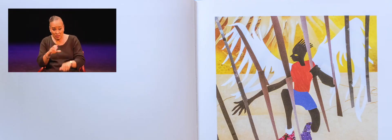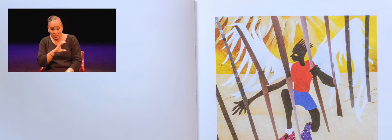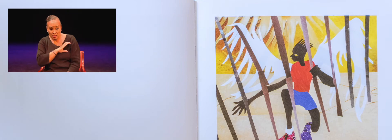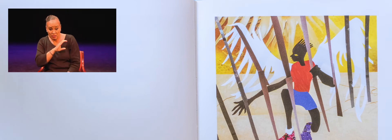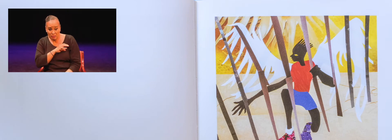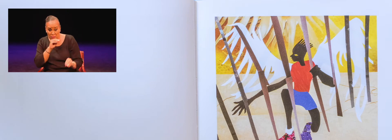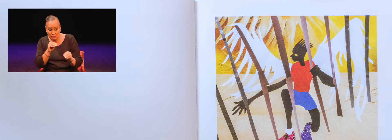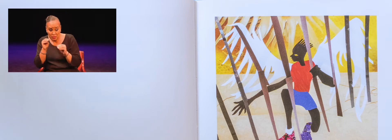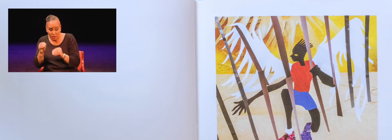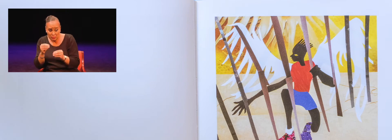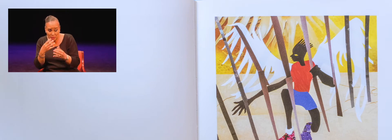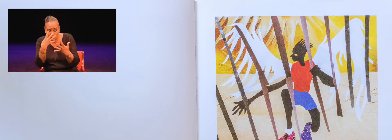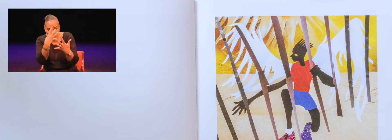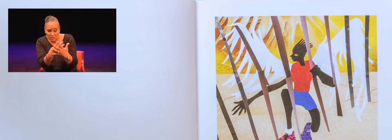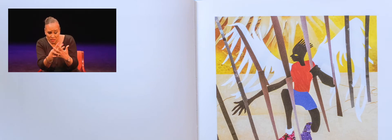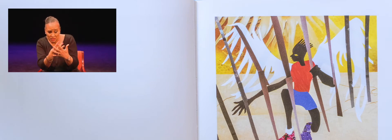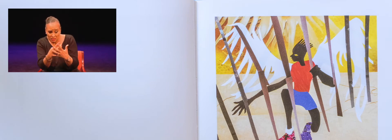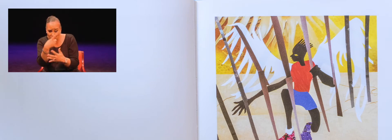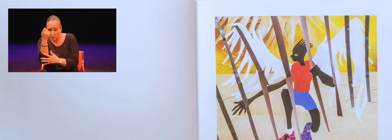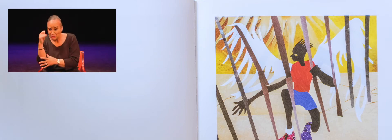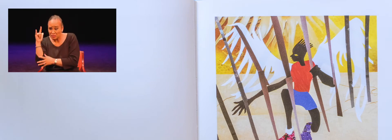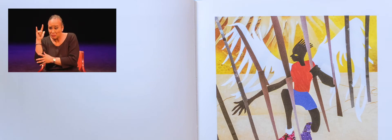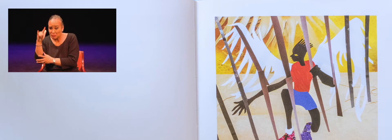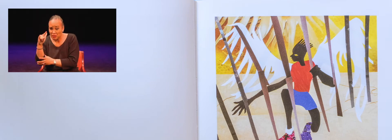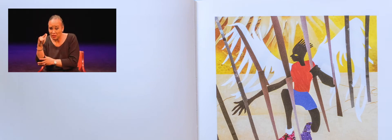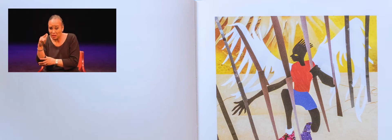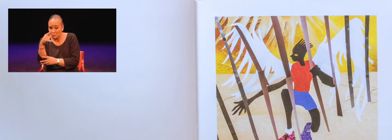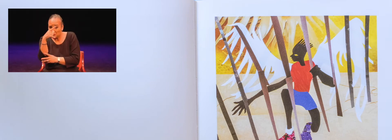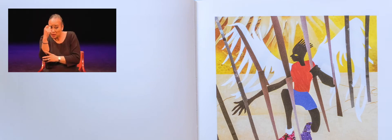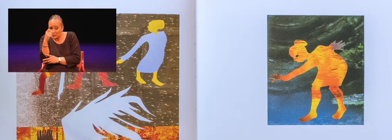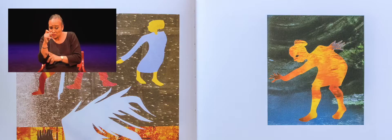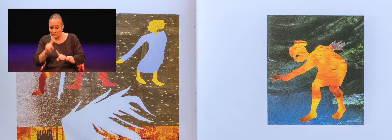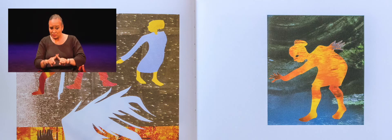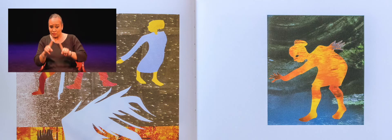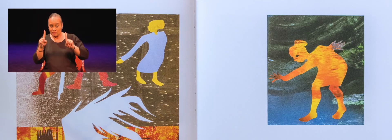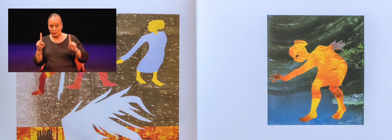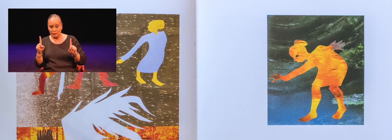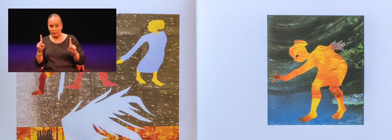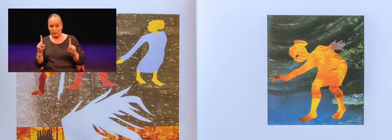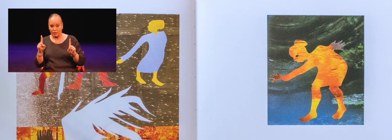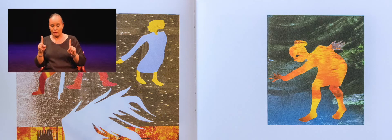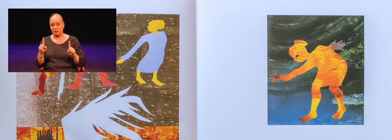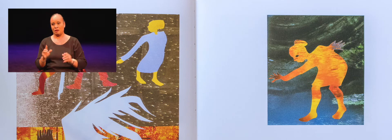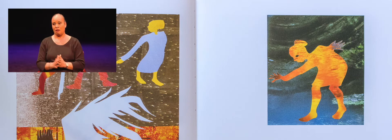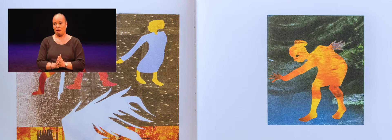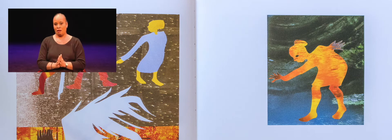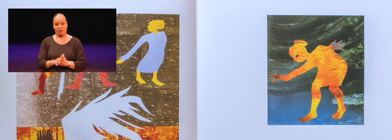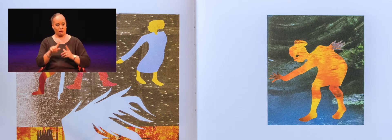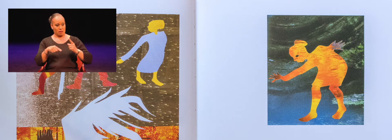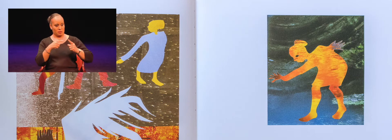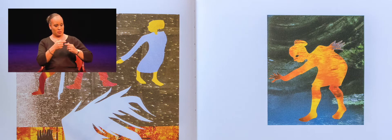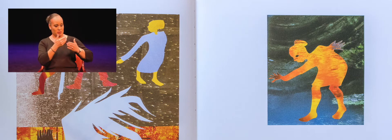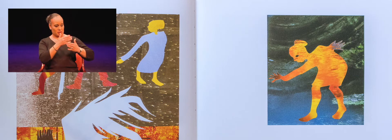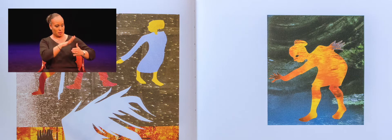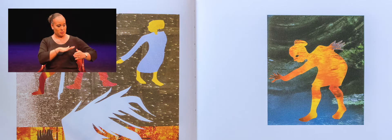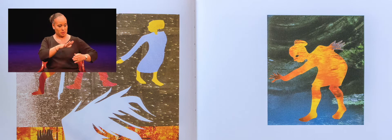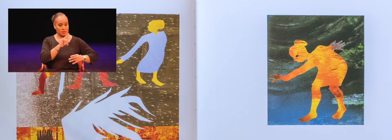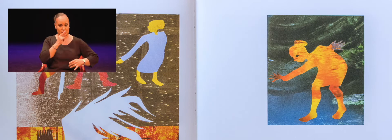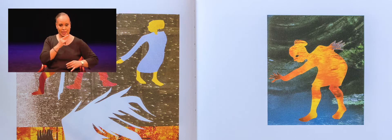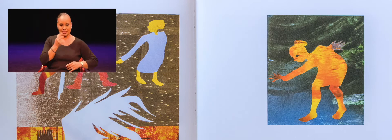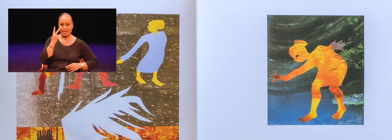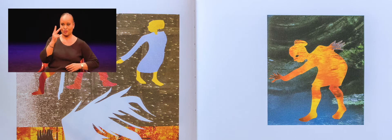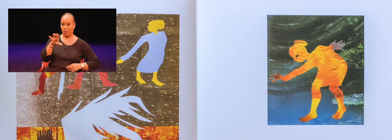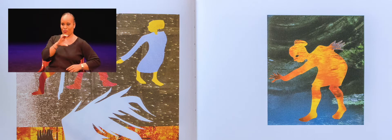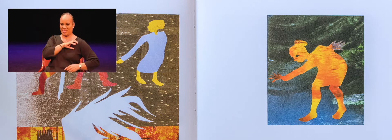jail for flying, for being too different? When the neighborhood kids saw the policeman yelling at him,